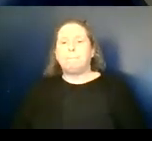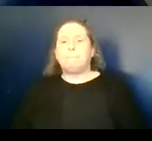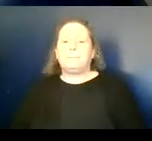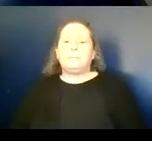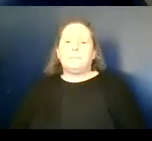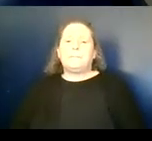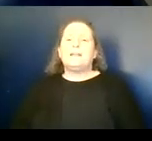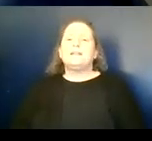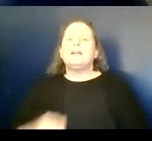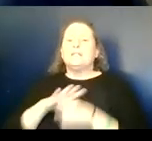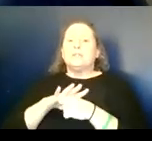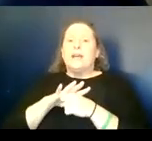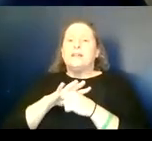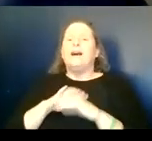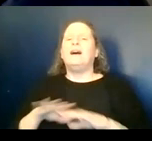de-stress.